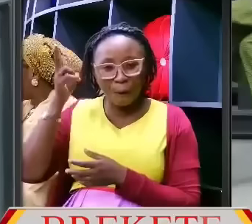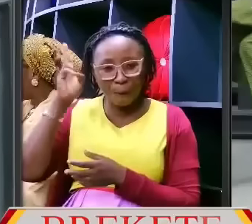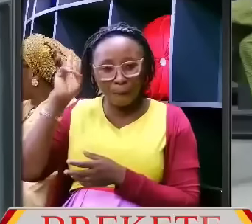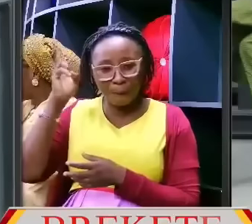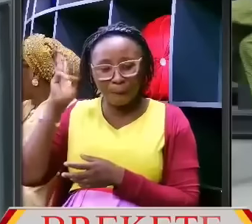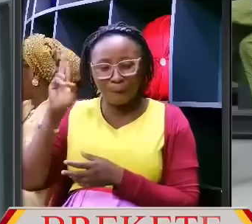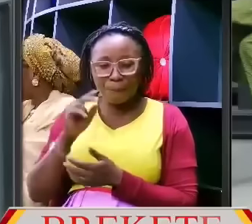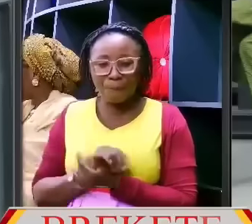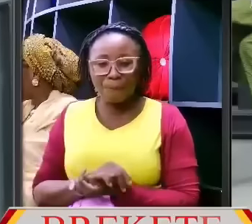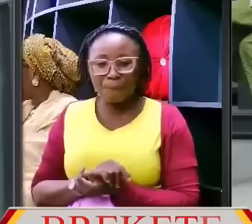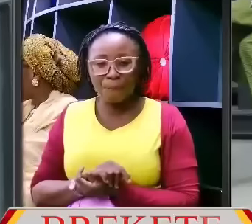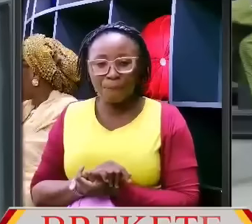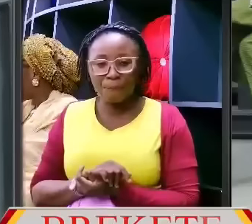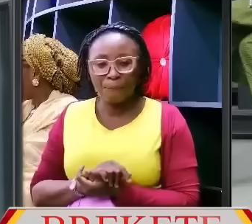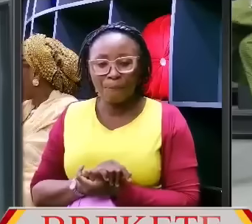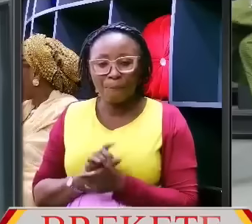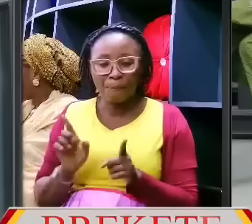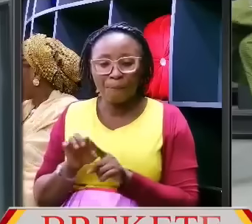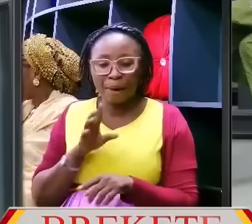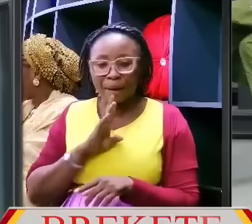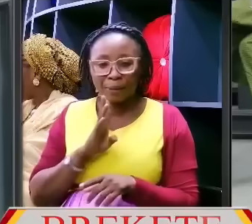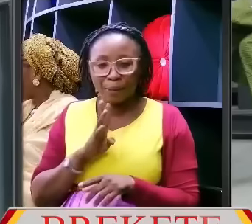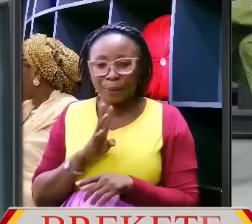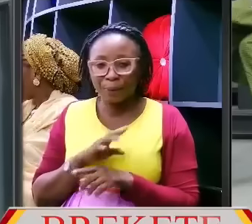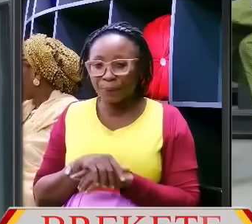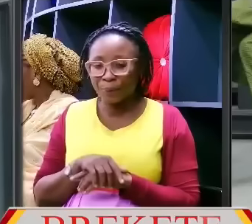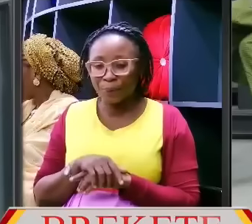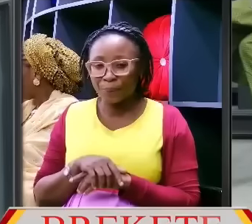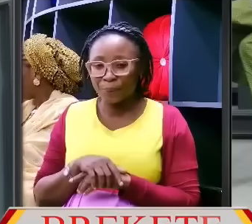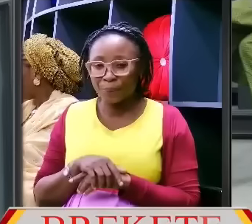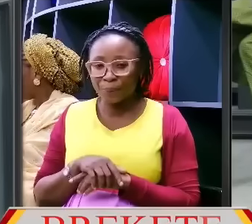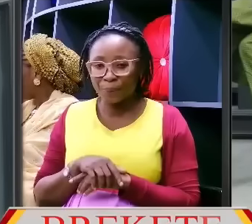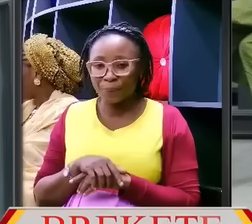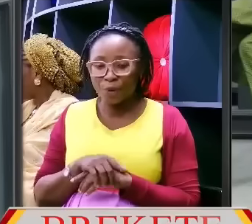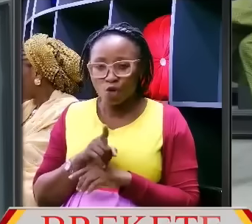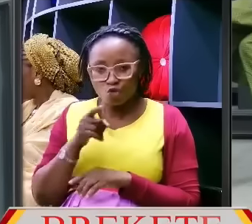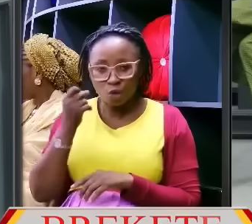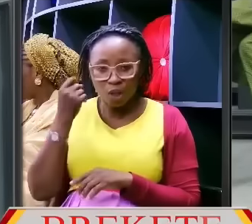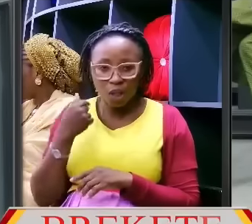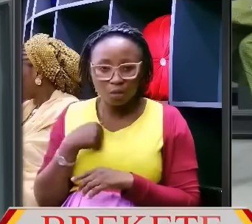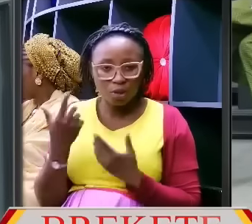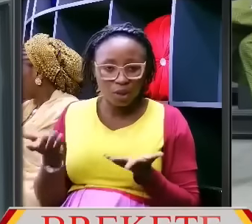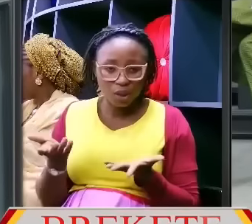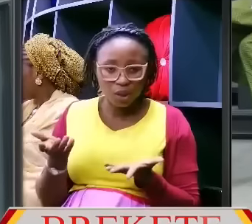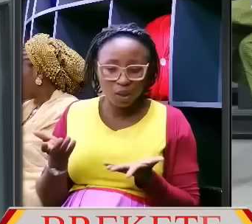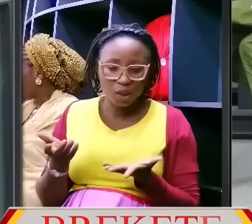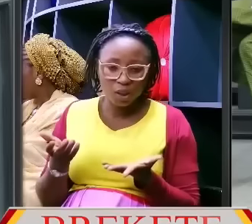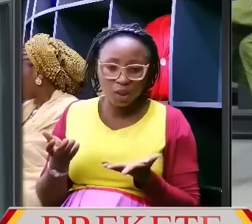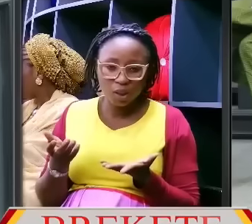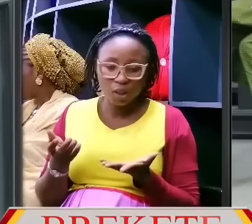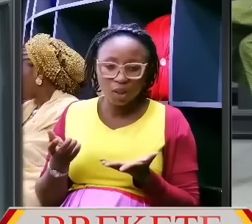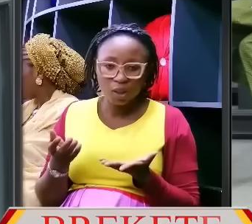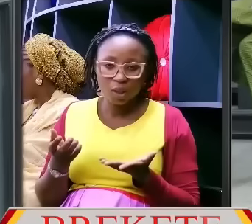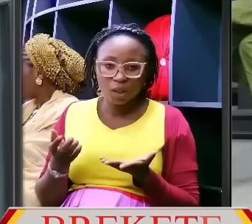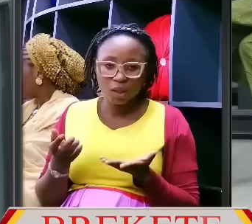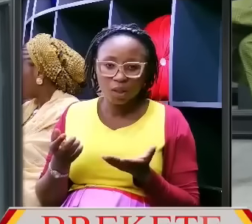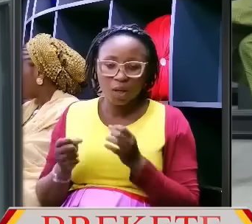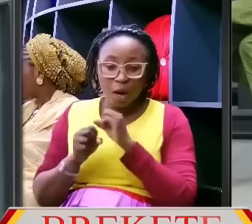Sorry, uncle. As I talk, you where they collect your wife. Una no understand. Broadcasting is all